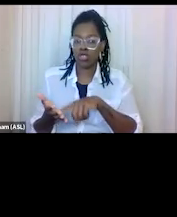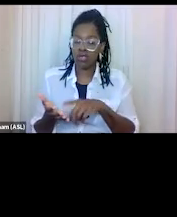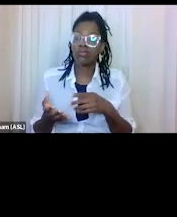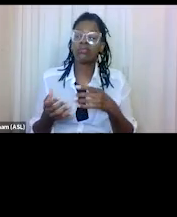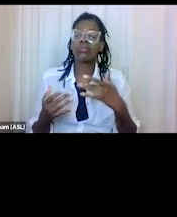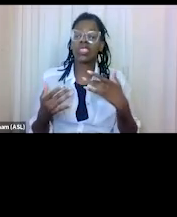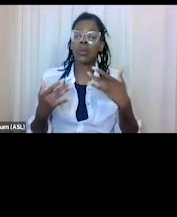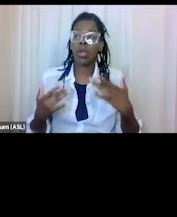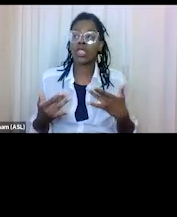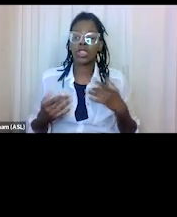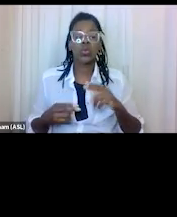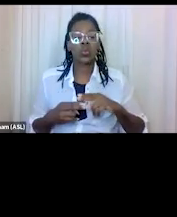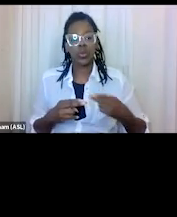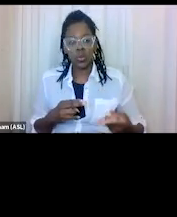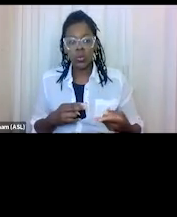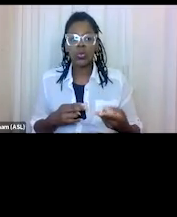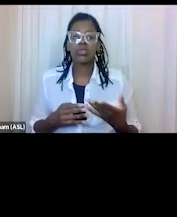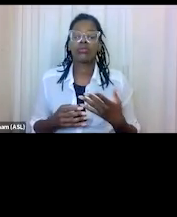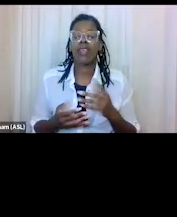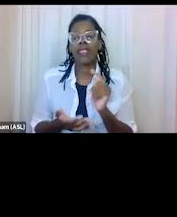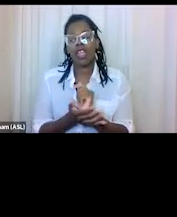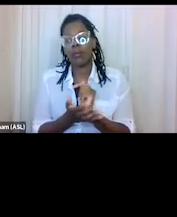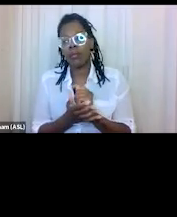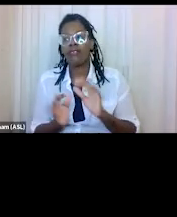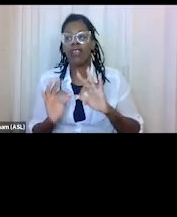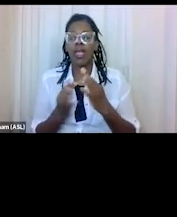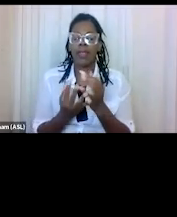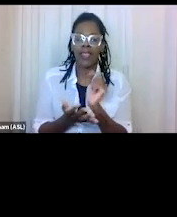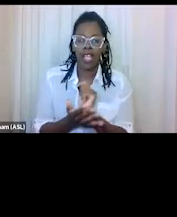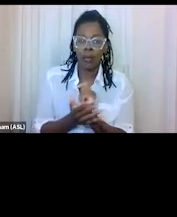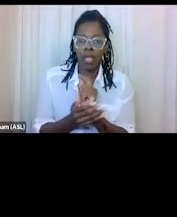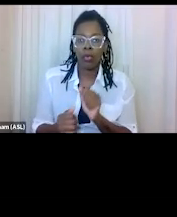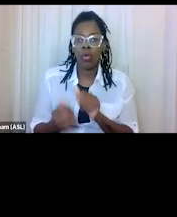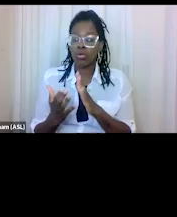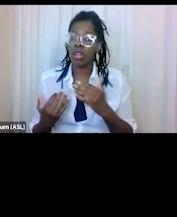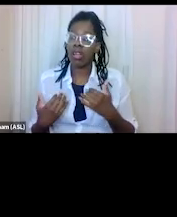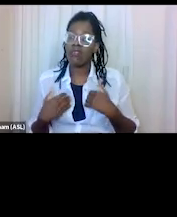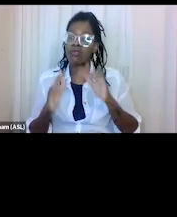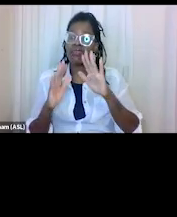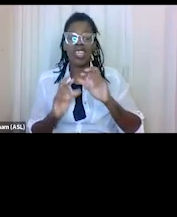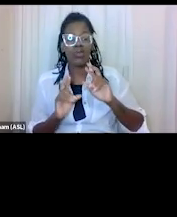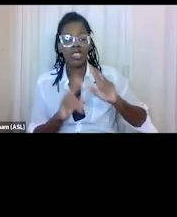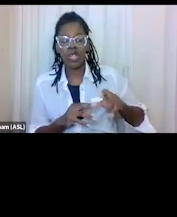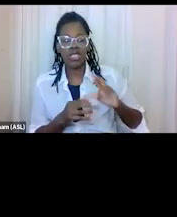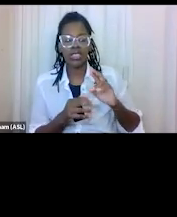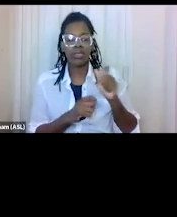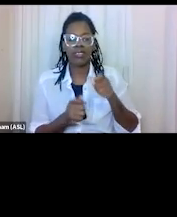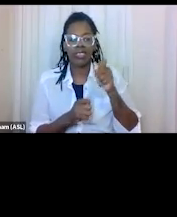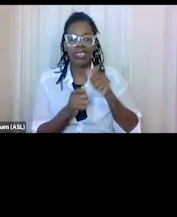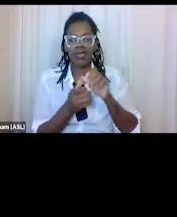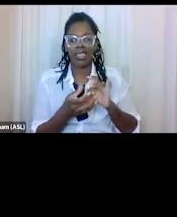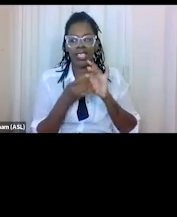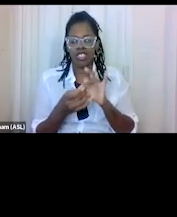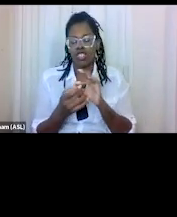and substance use problems. Family therapy approaches have some good outcomes as well, particularly around substance use. And